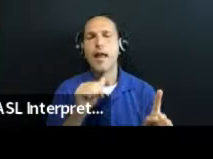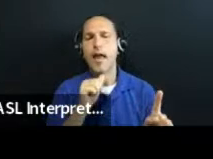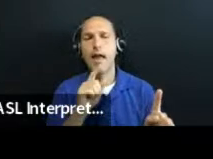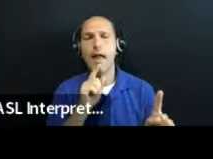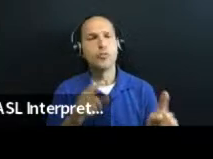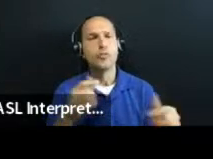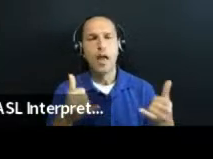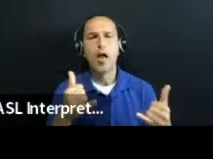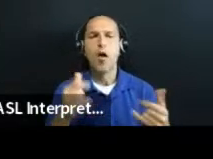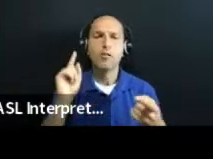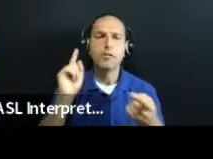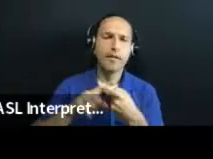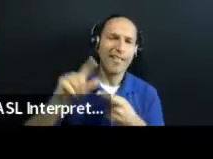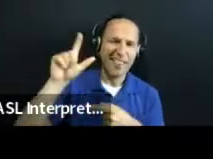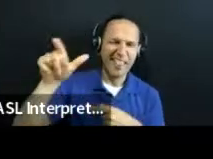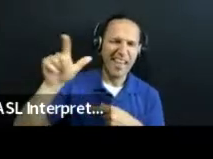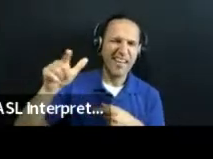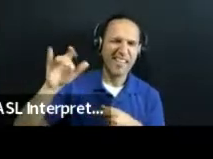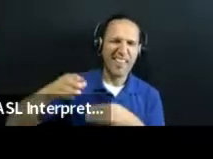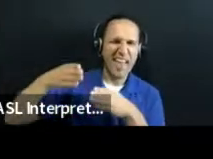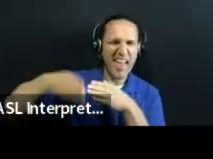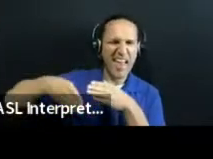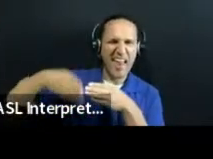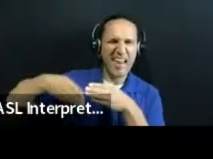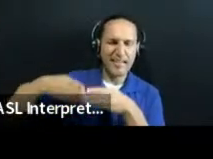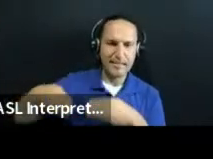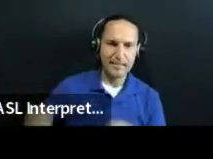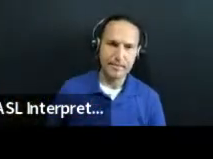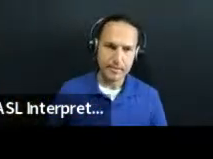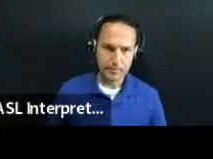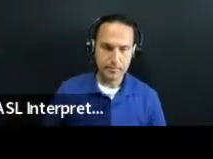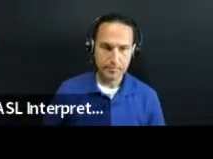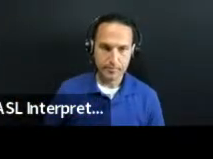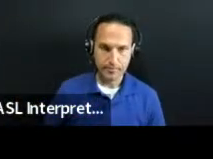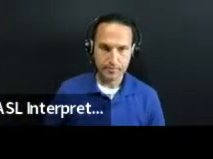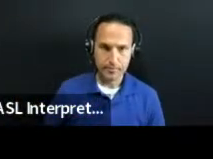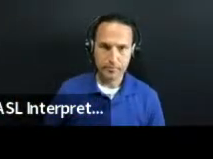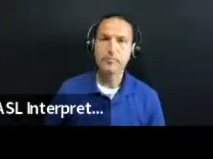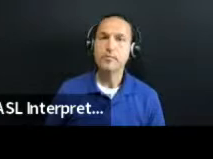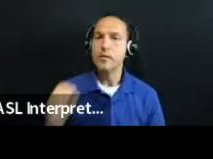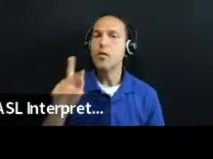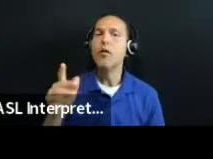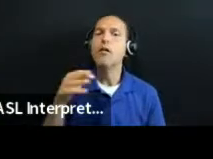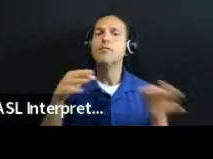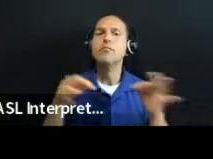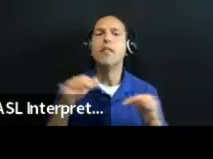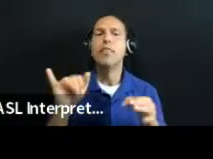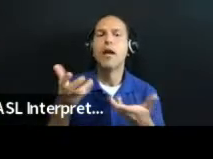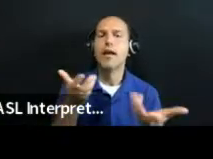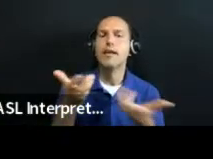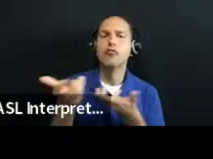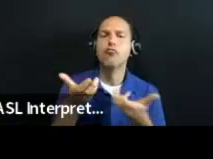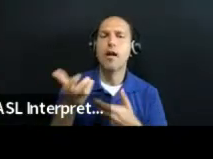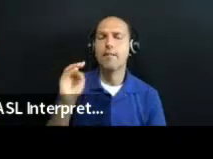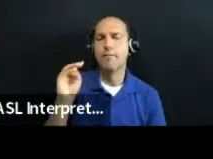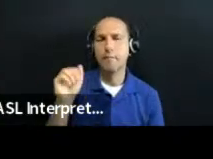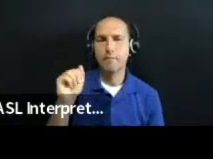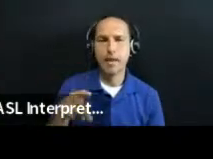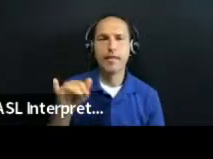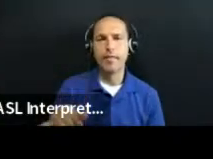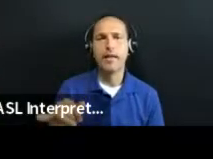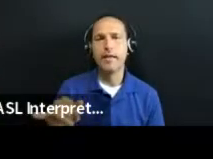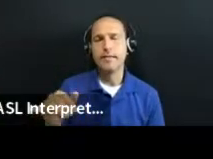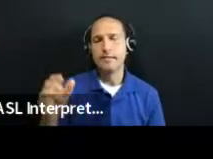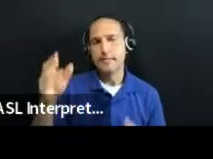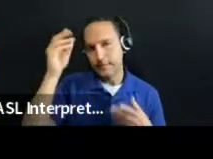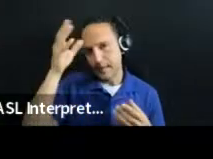the end. All right, so we're going to be talking about now interactive maps, right, and data visualizations